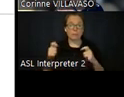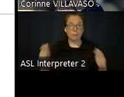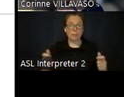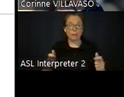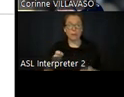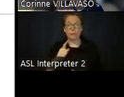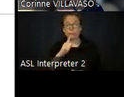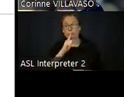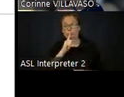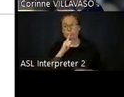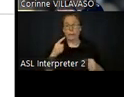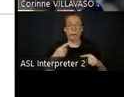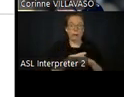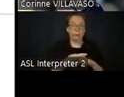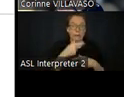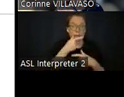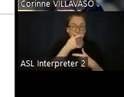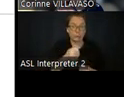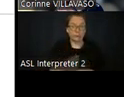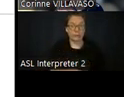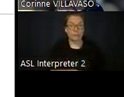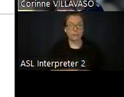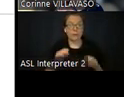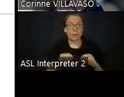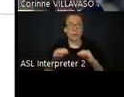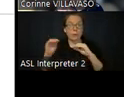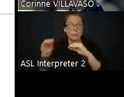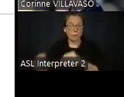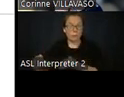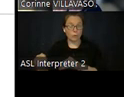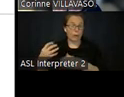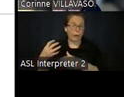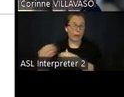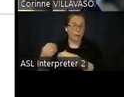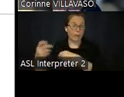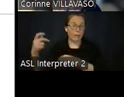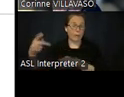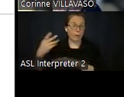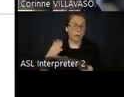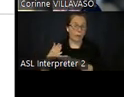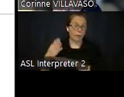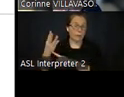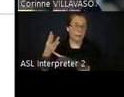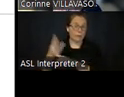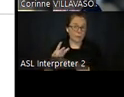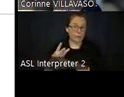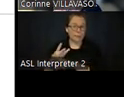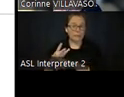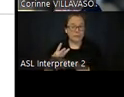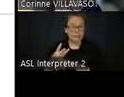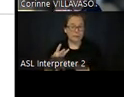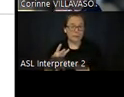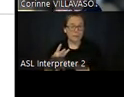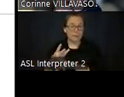conflicts of interest, plan move from the city of Portland for greater than 6 months. And we can asterisk there, like I guess,